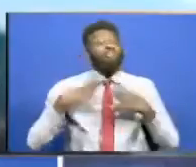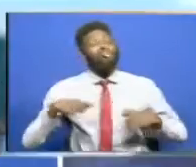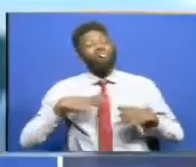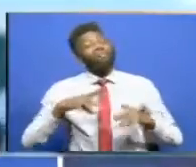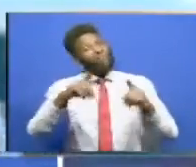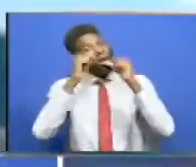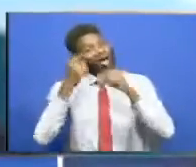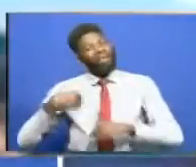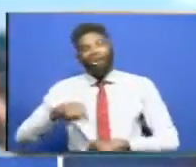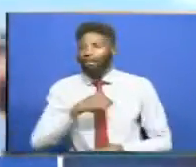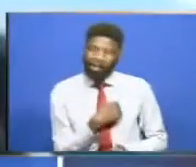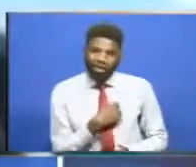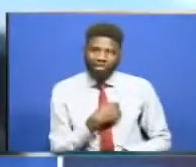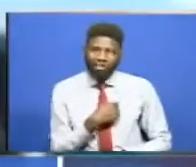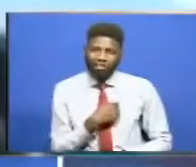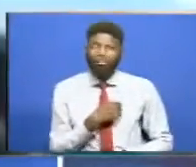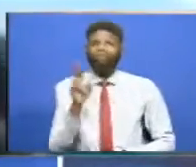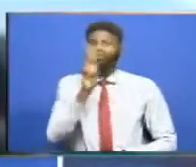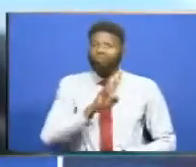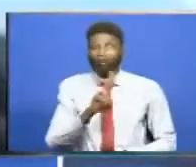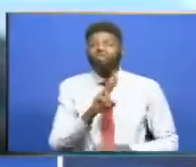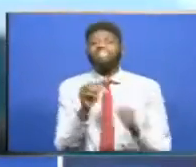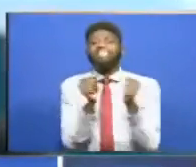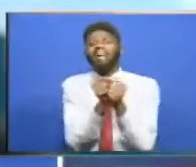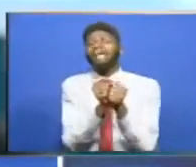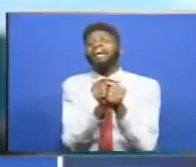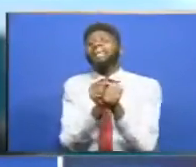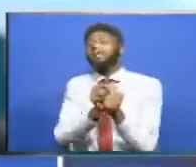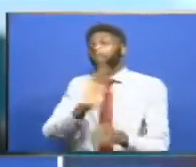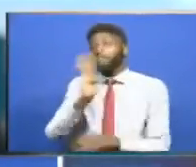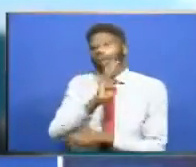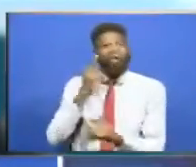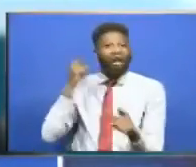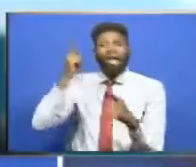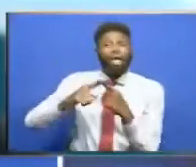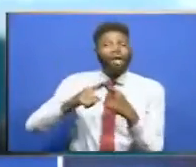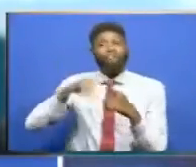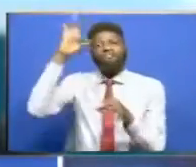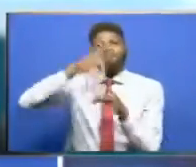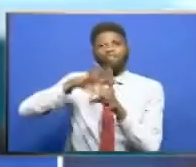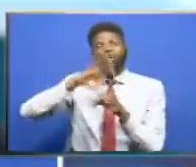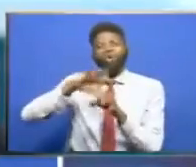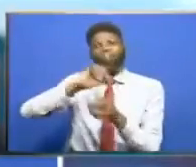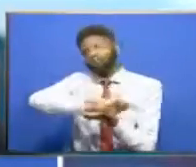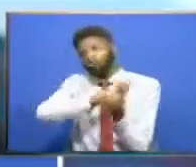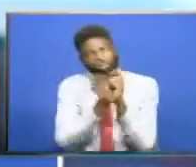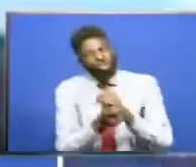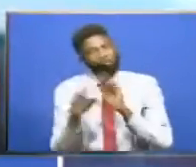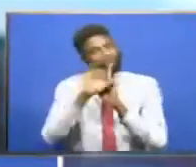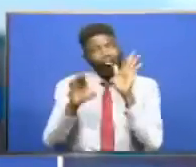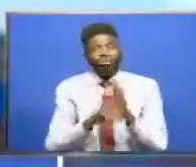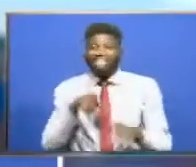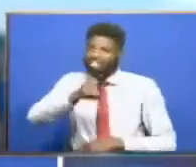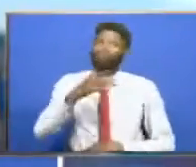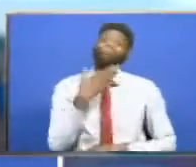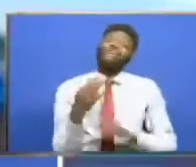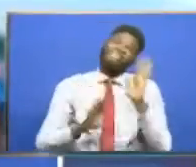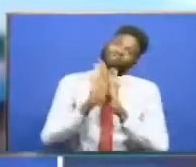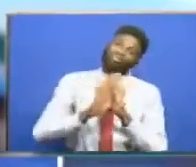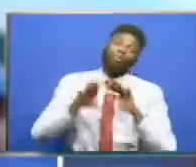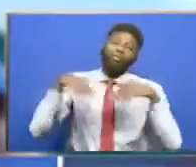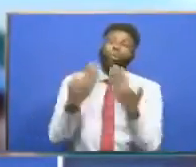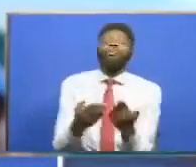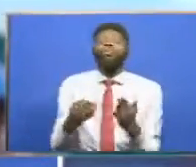tutumie bilioni 10 kwenda referendum. Munataka maendeleo ama